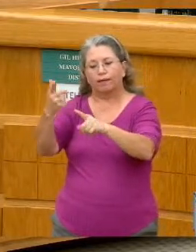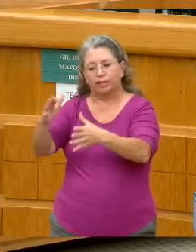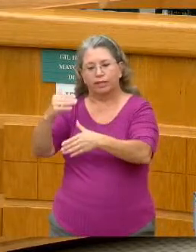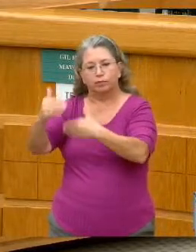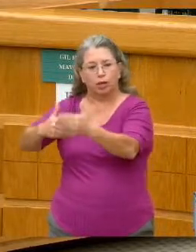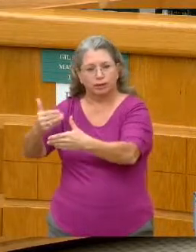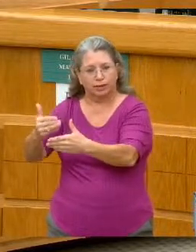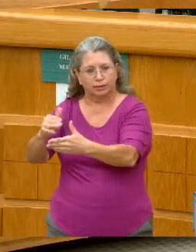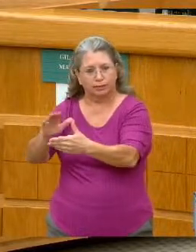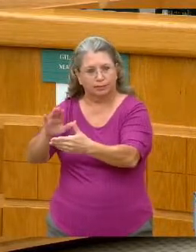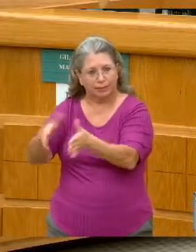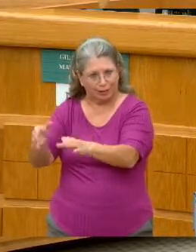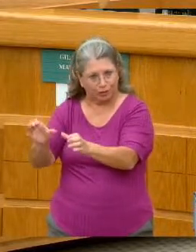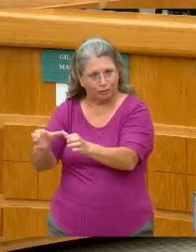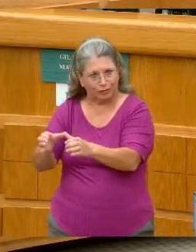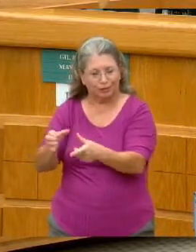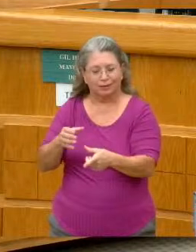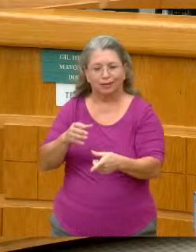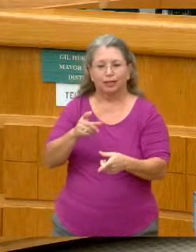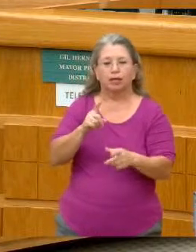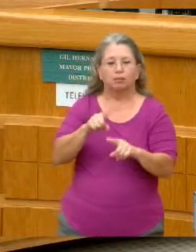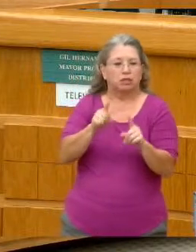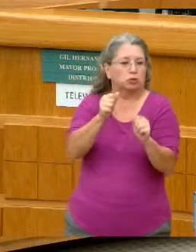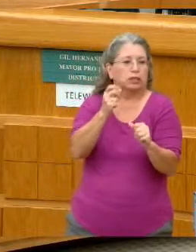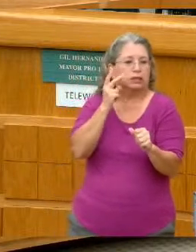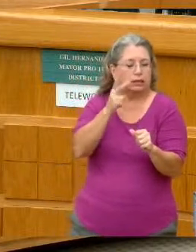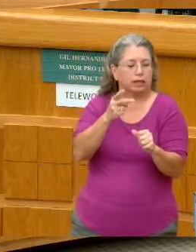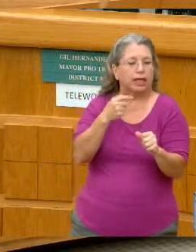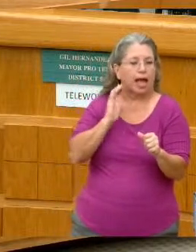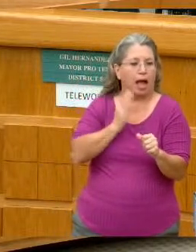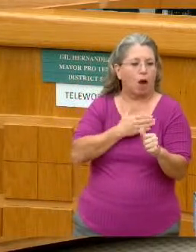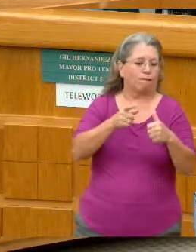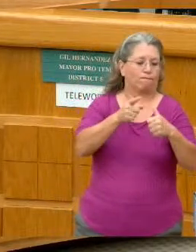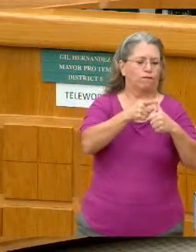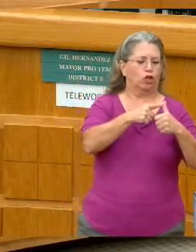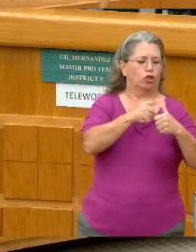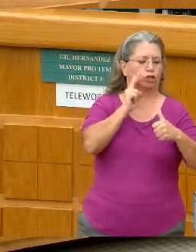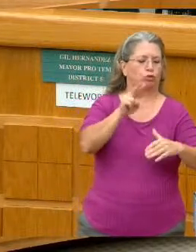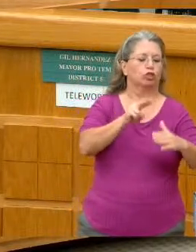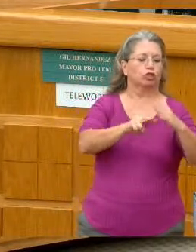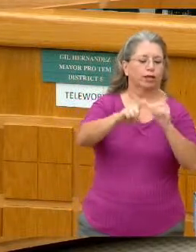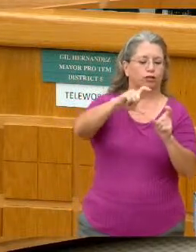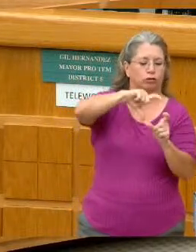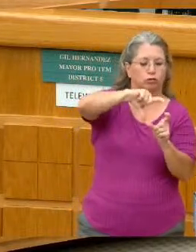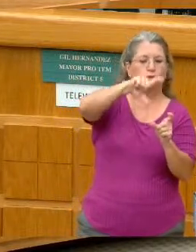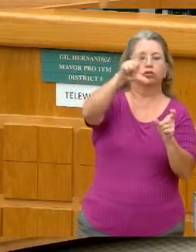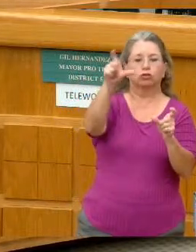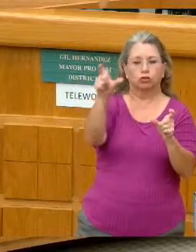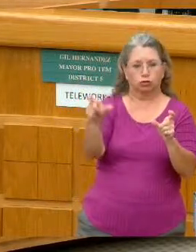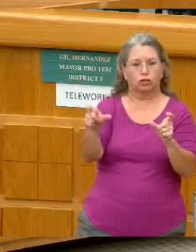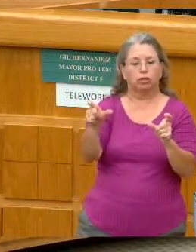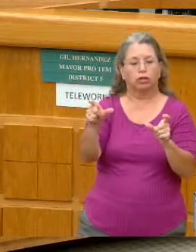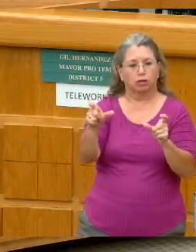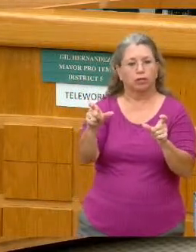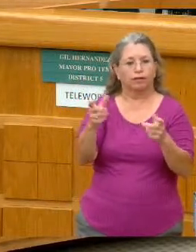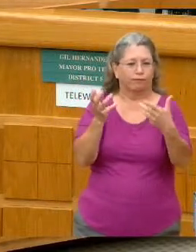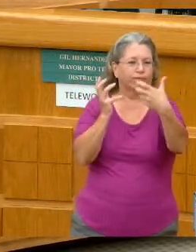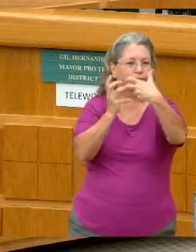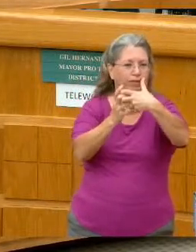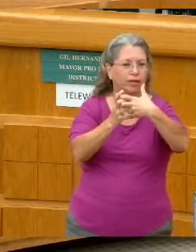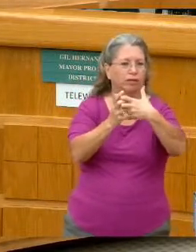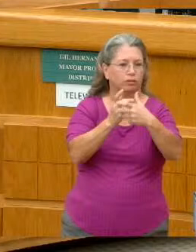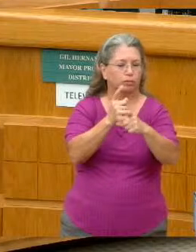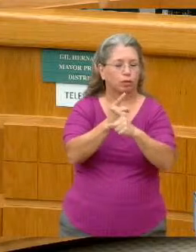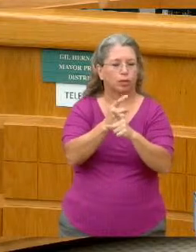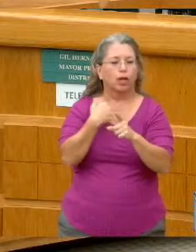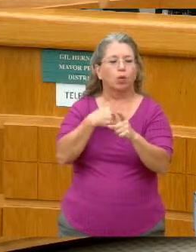see overall is that there's a fairly good fit of the model to the data, and we expect that we're on the downside of the